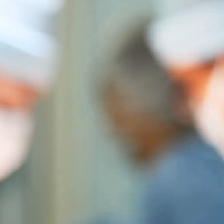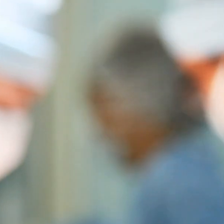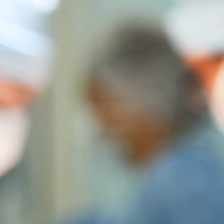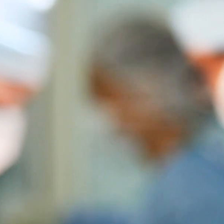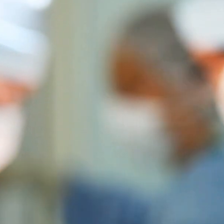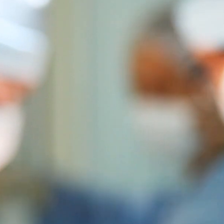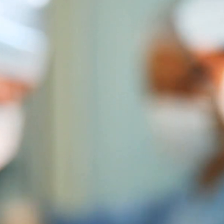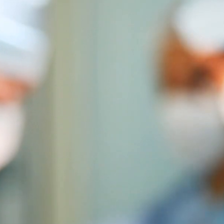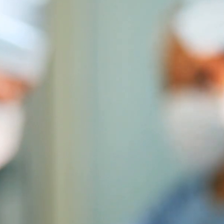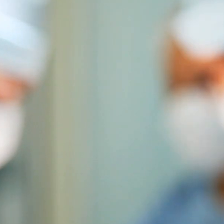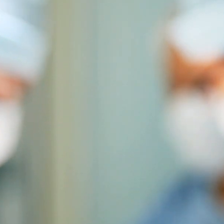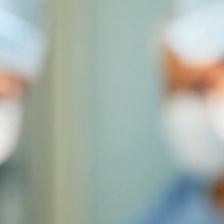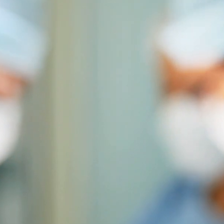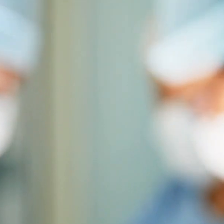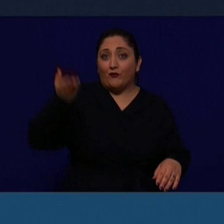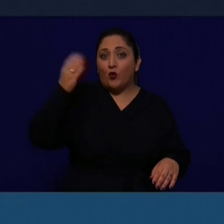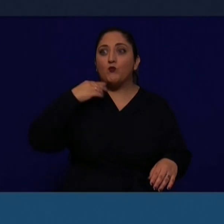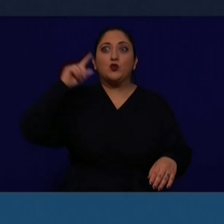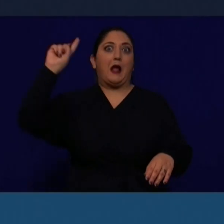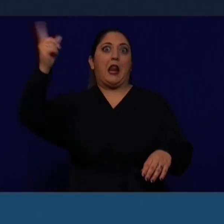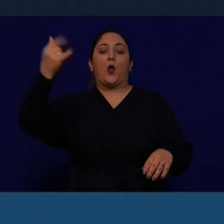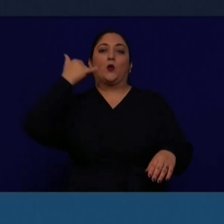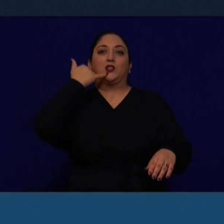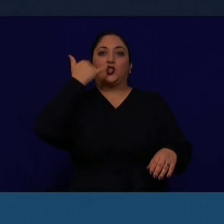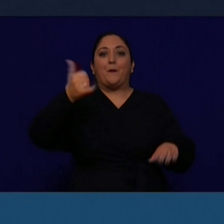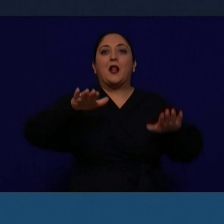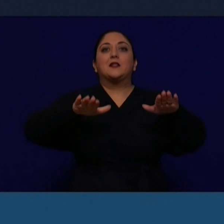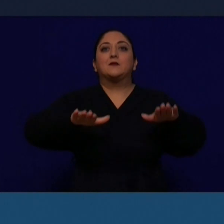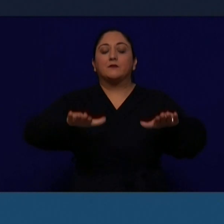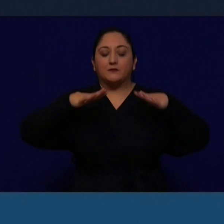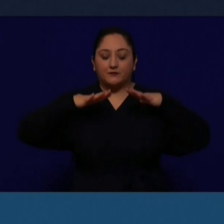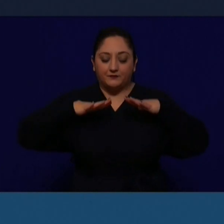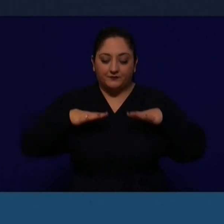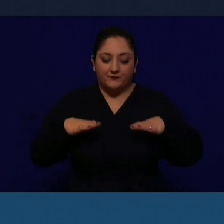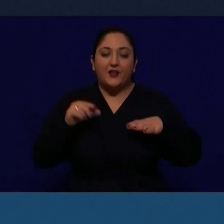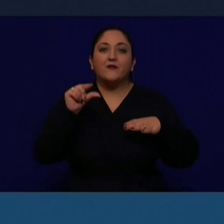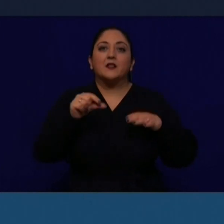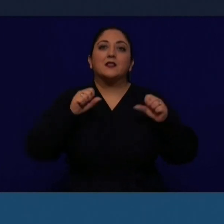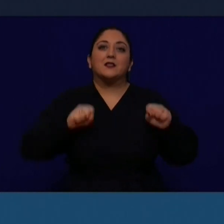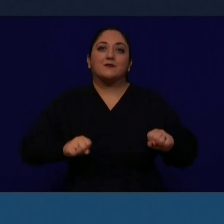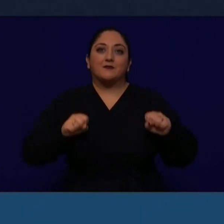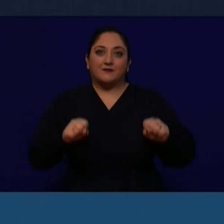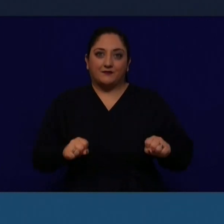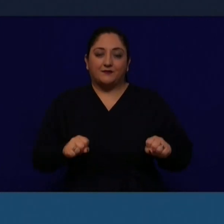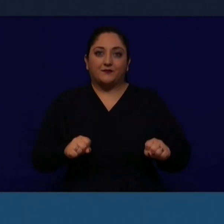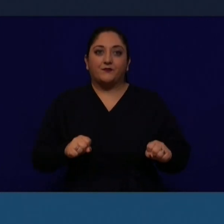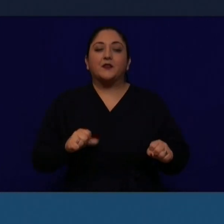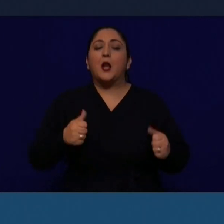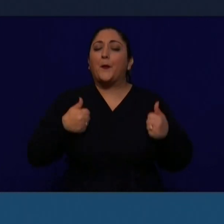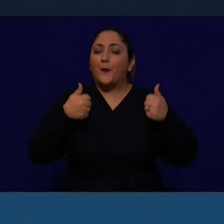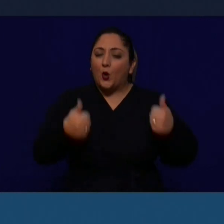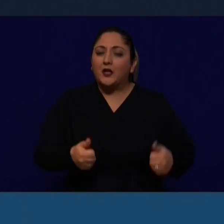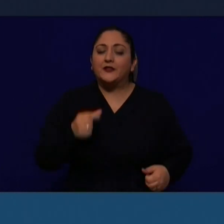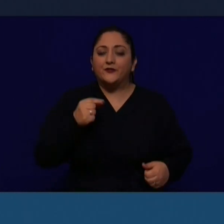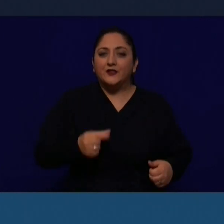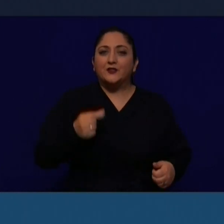sena u mara ta' 76 sena. Fil-buletin mediku ta' kull nhar ta' ġimgħa, is-Supretendent tas-Saħħa Pubblika l-Professur Charmin